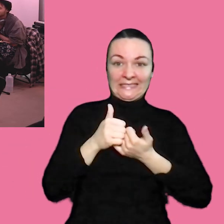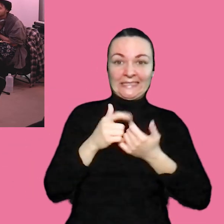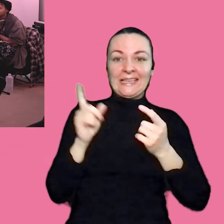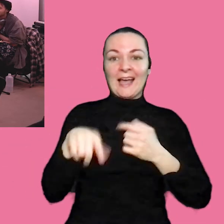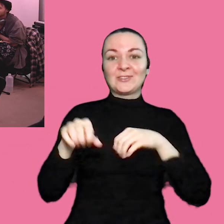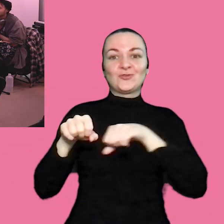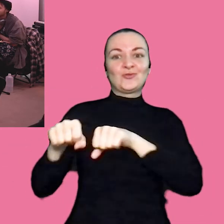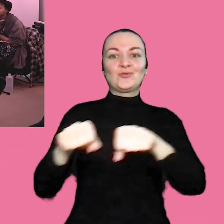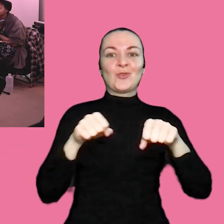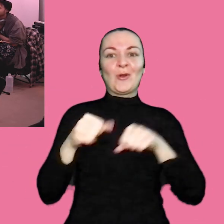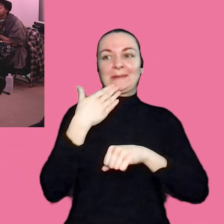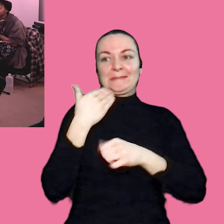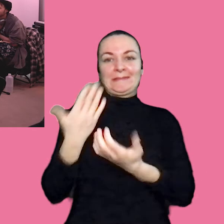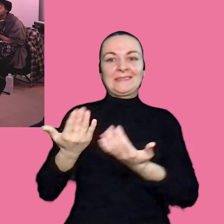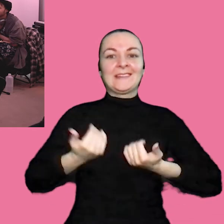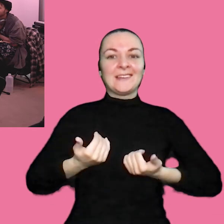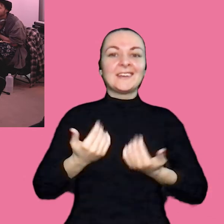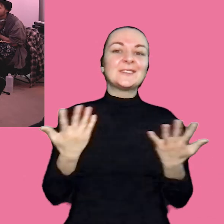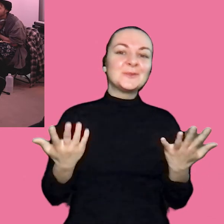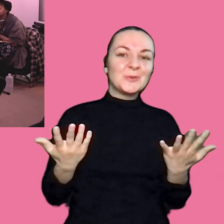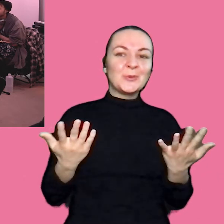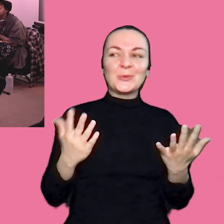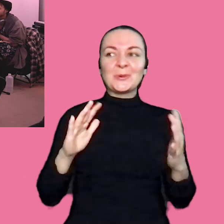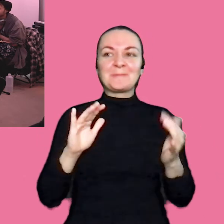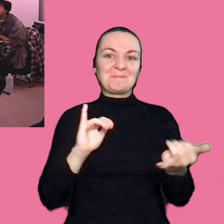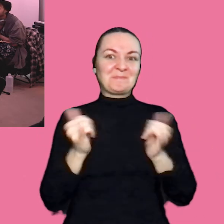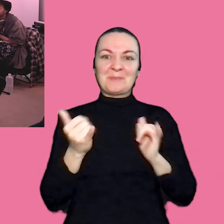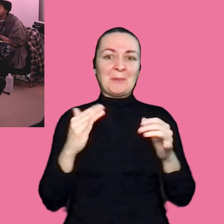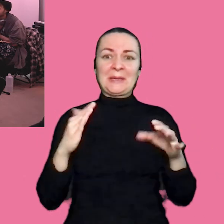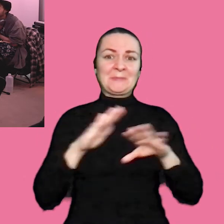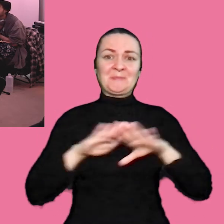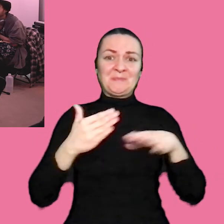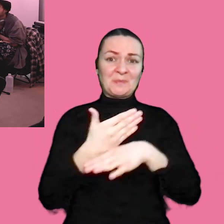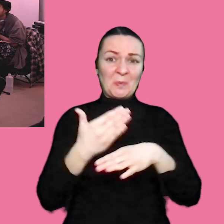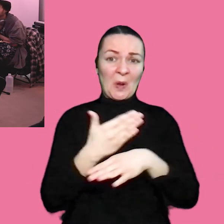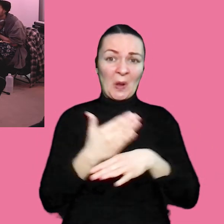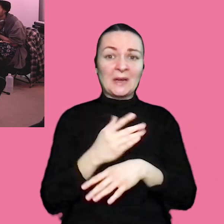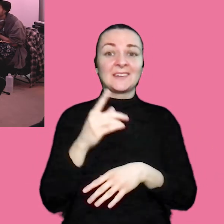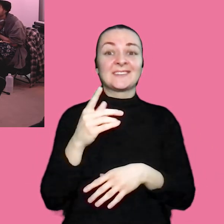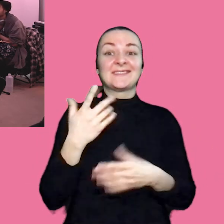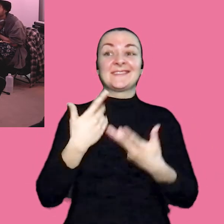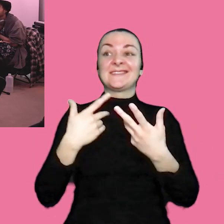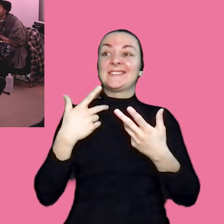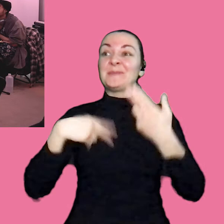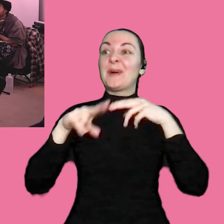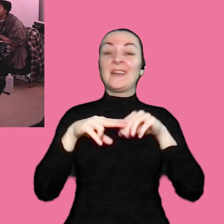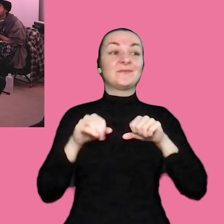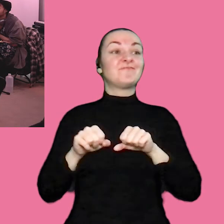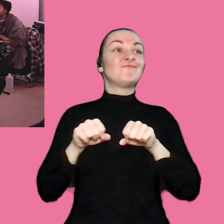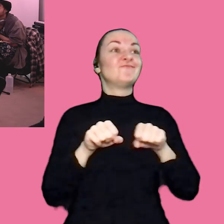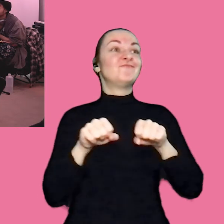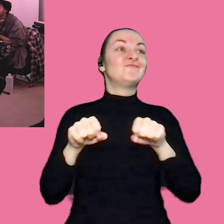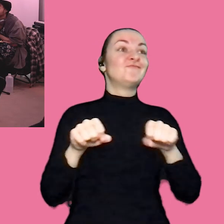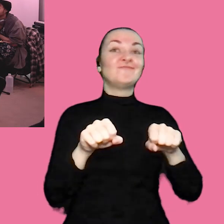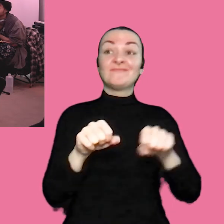it might not really work. But I think even if the sort of action of pushing the trolley and the fish tank around the village is